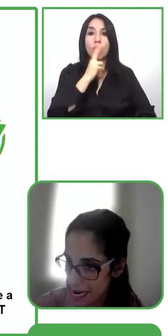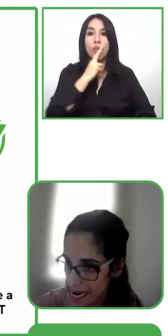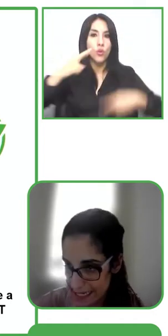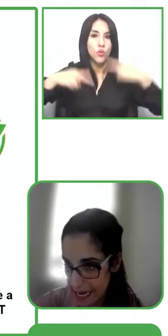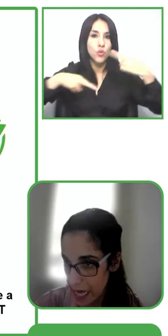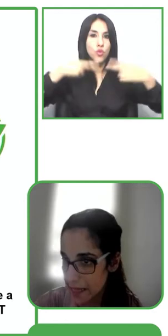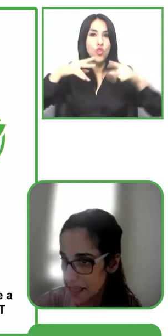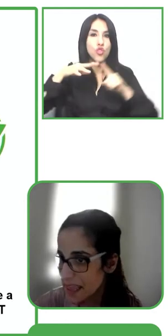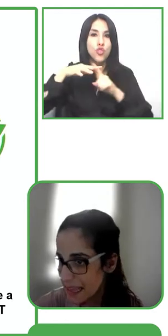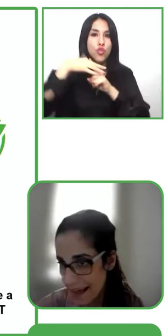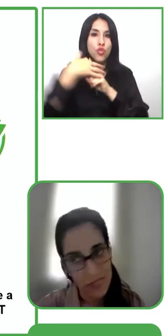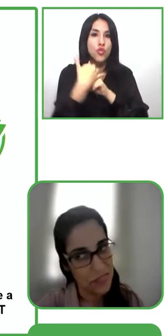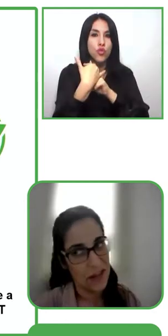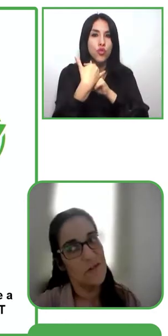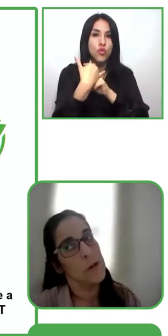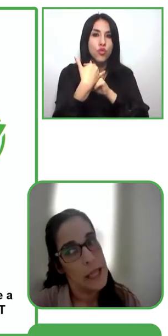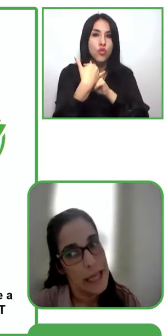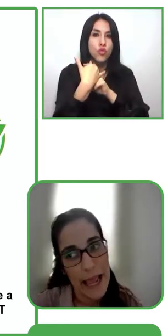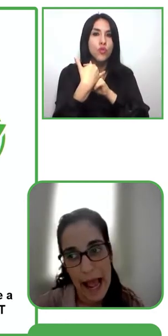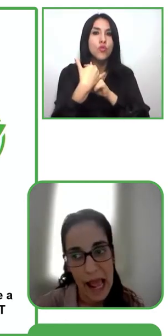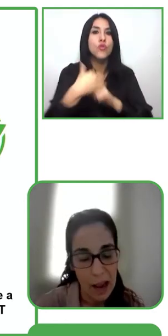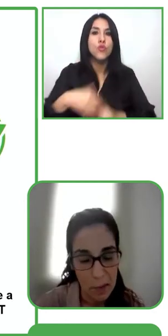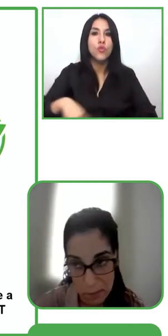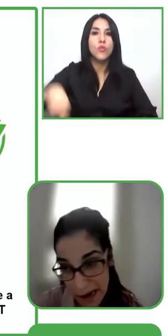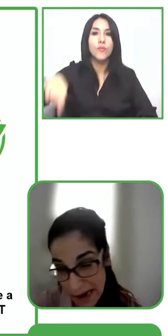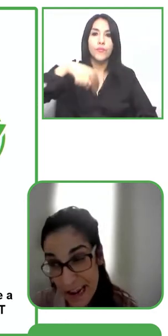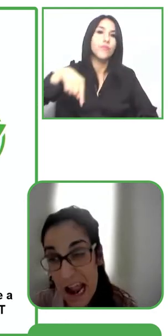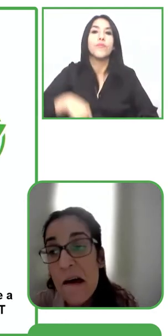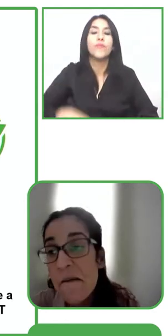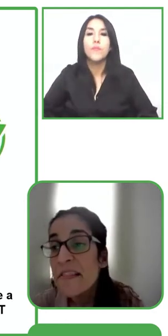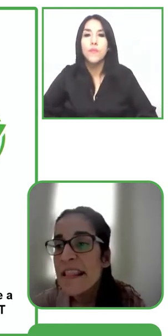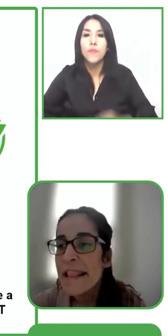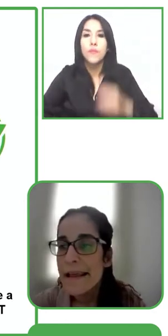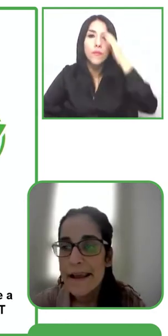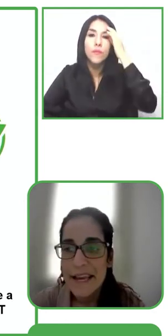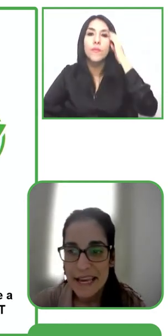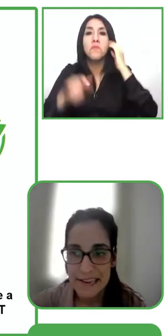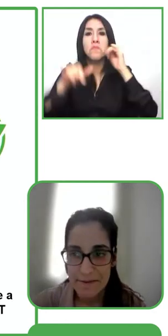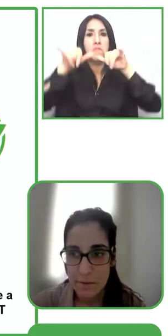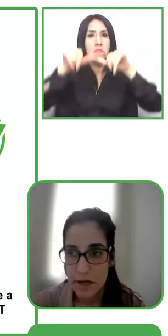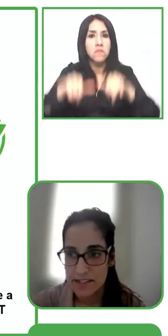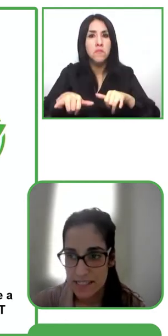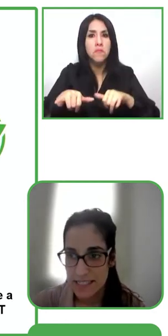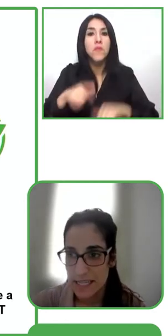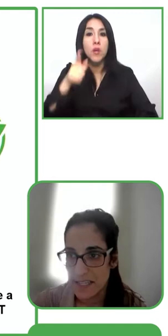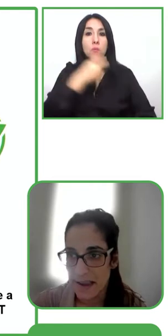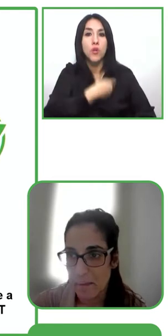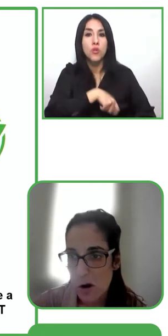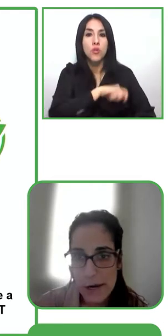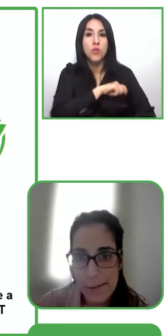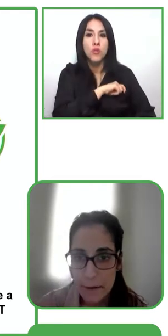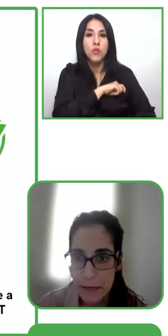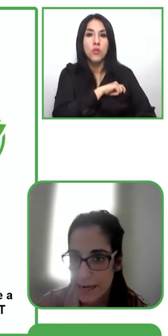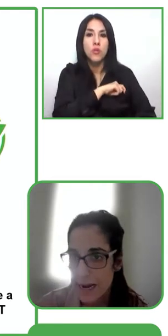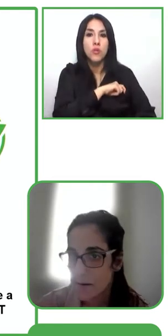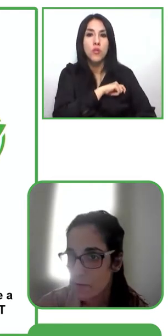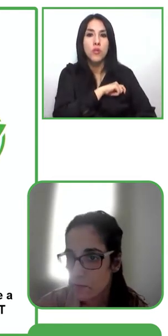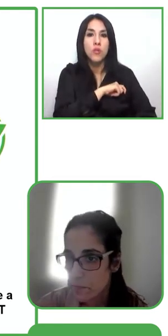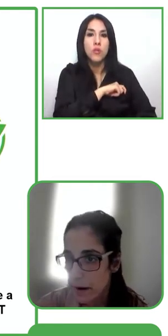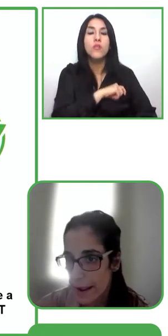Santi restaurant. We are located near the border in Cali's in